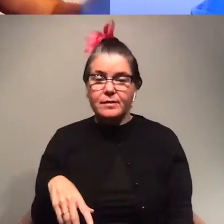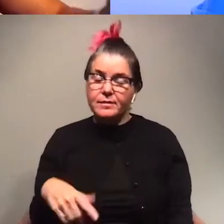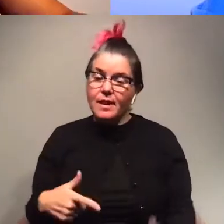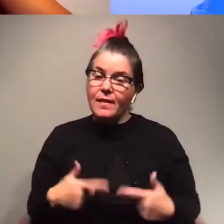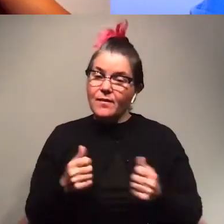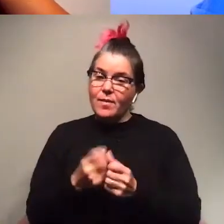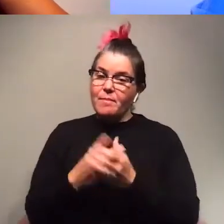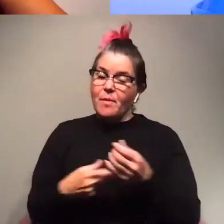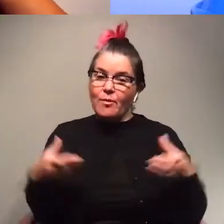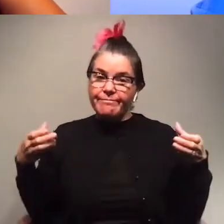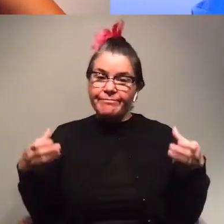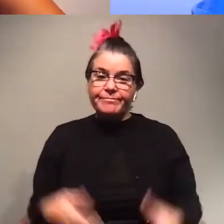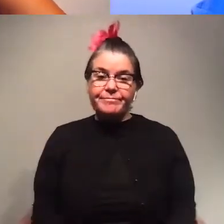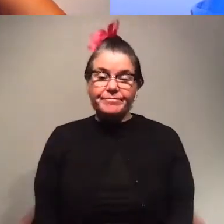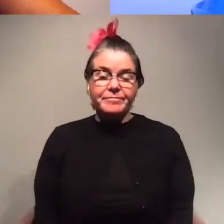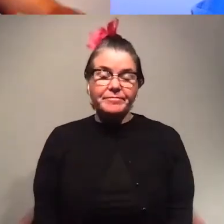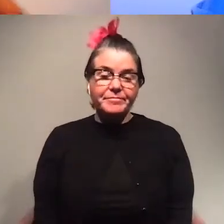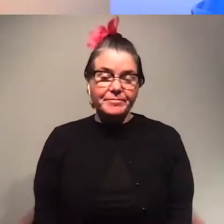these.